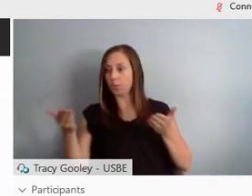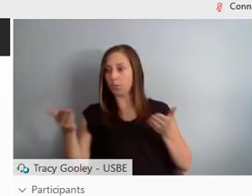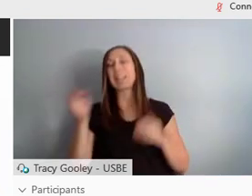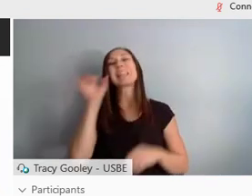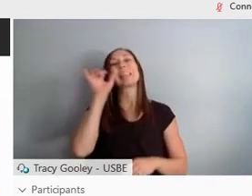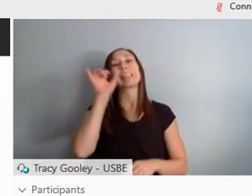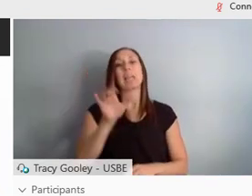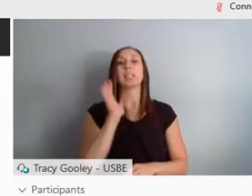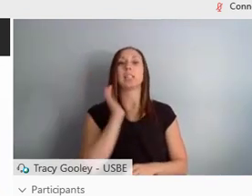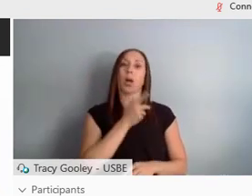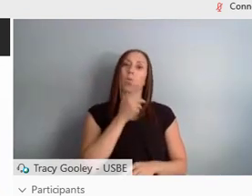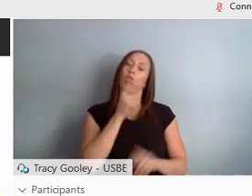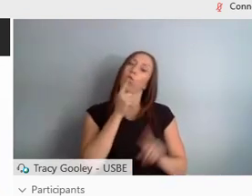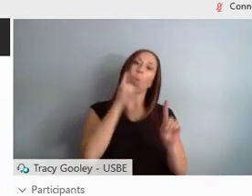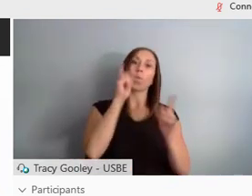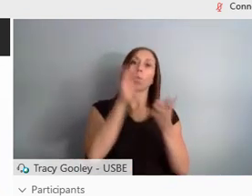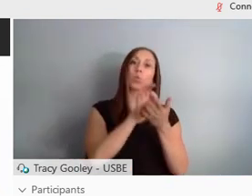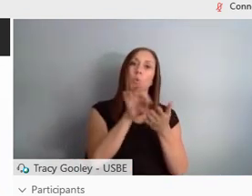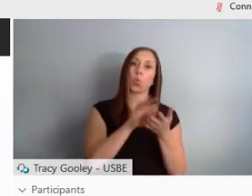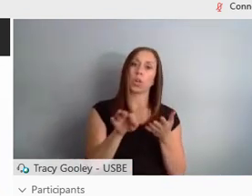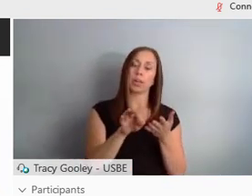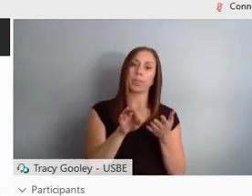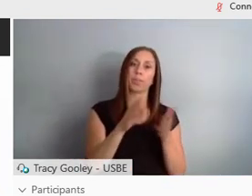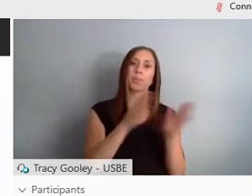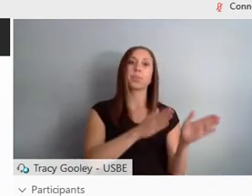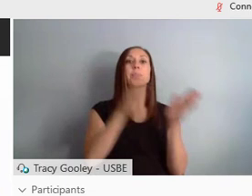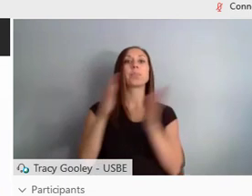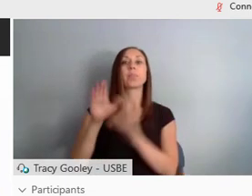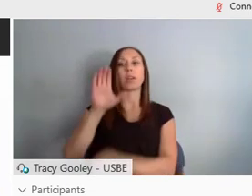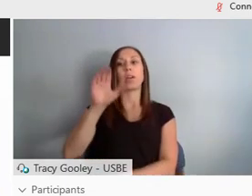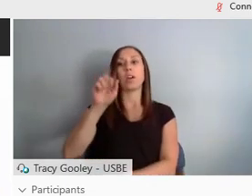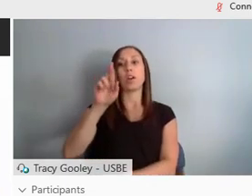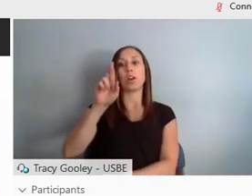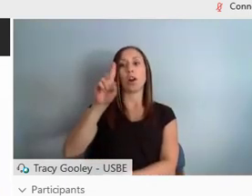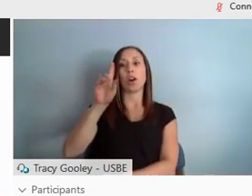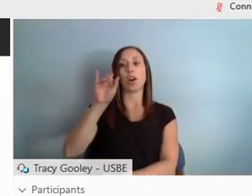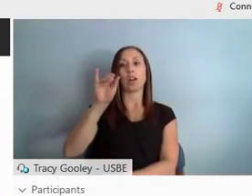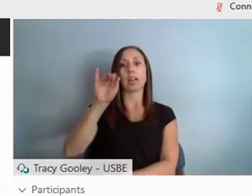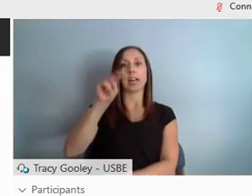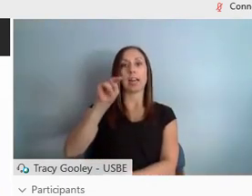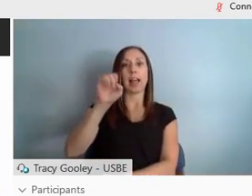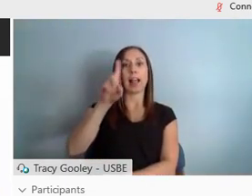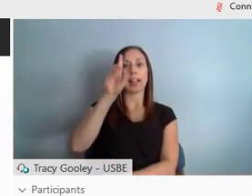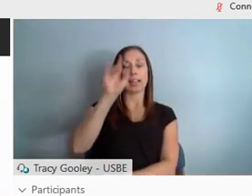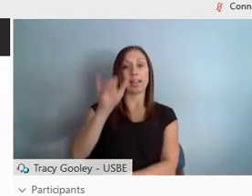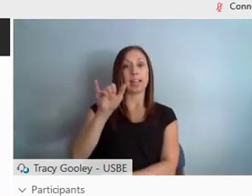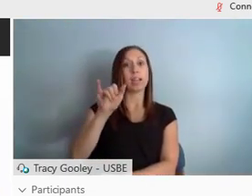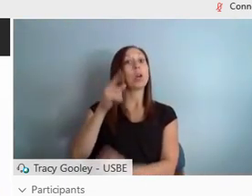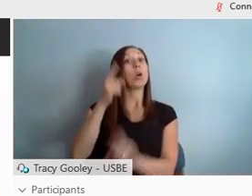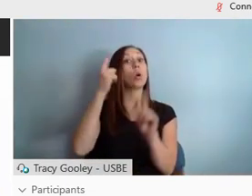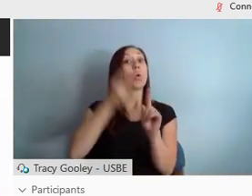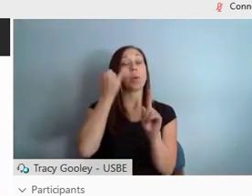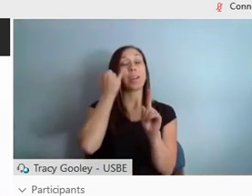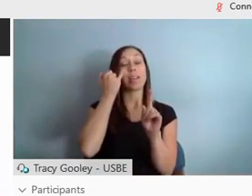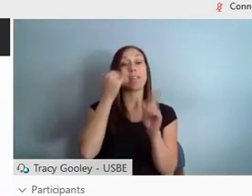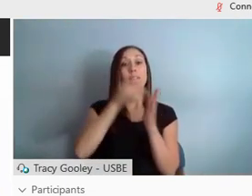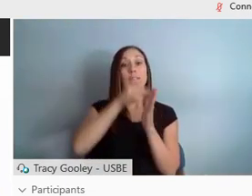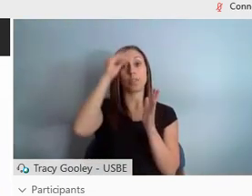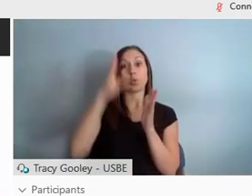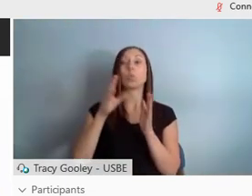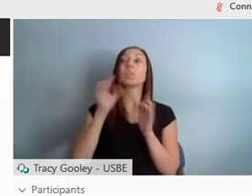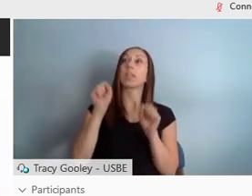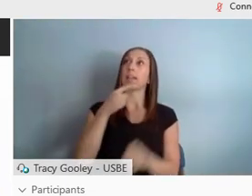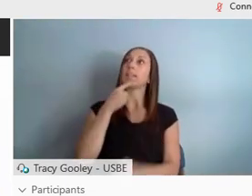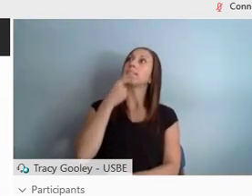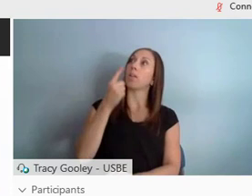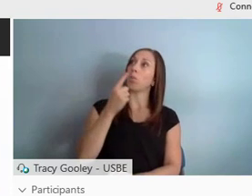that we're scoring here. And then for the cardinality piece, it's 1 point if the student correctly tells